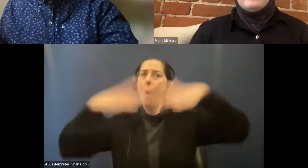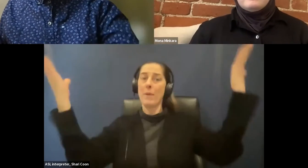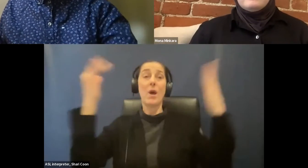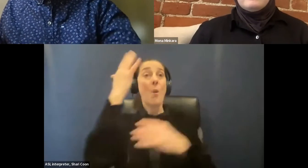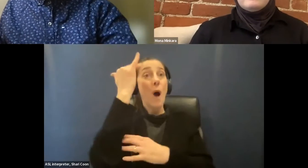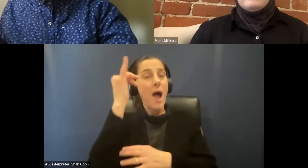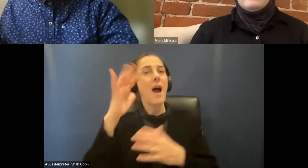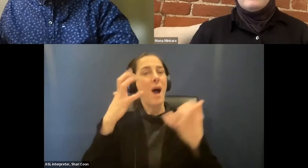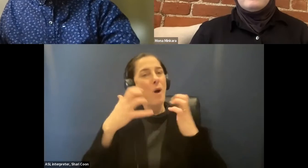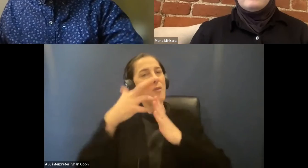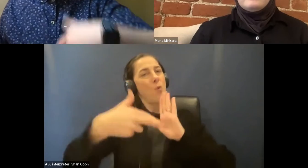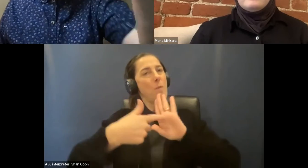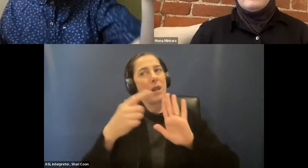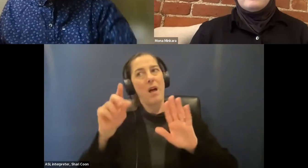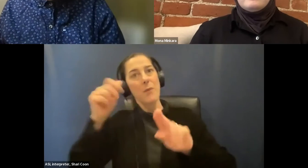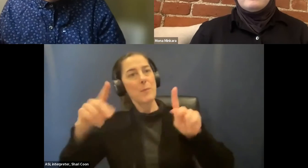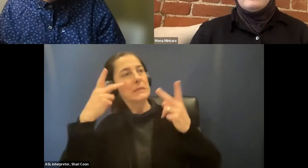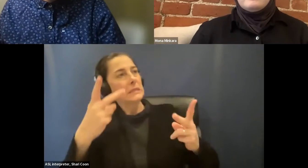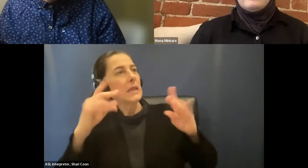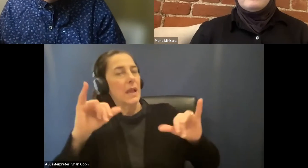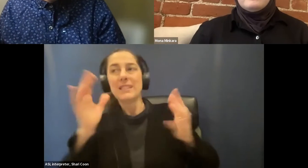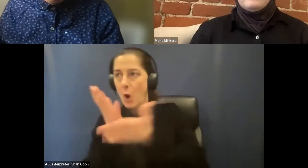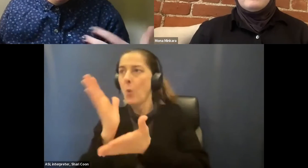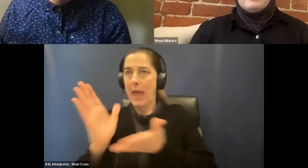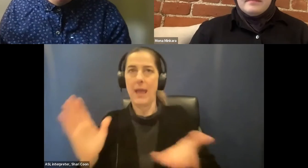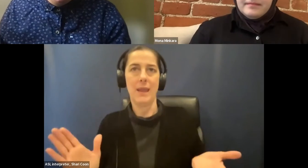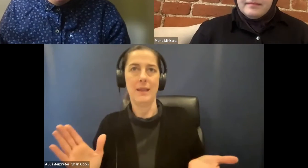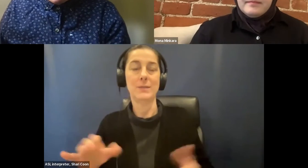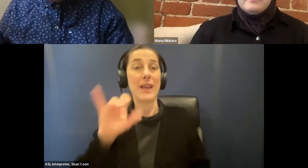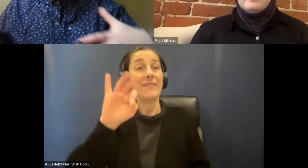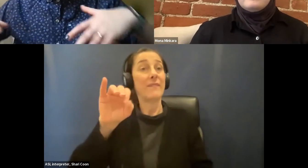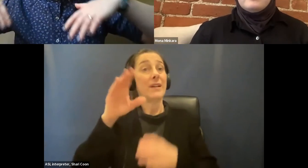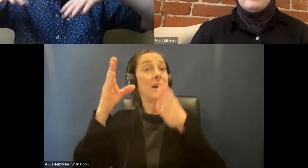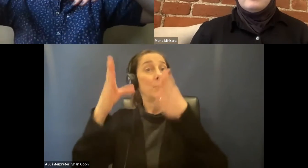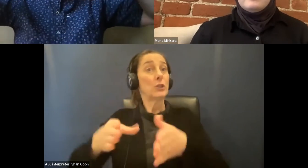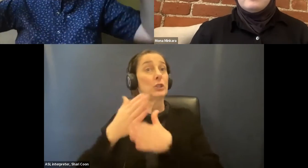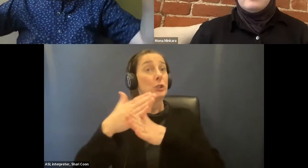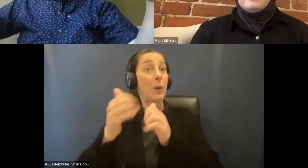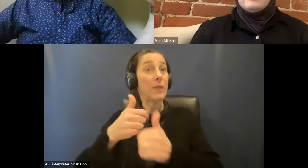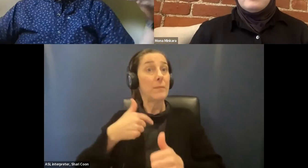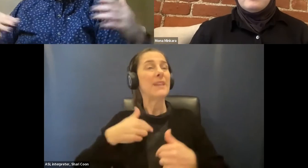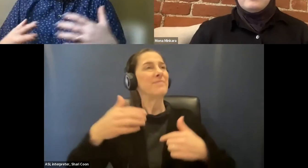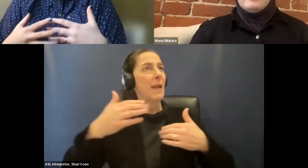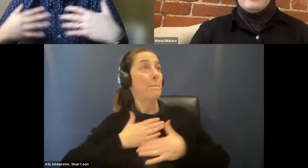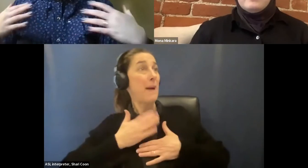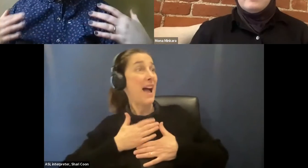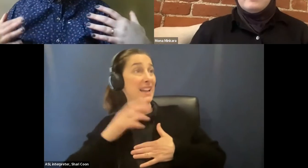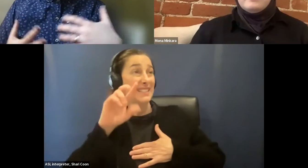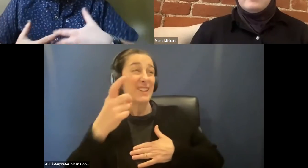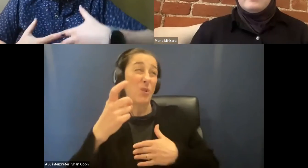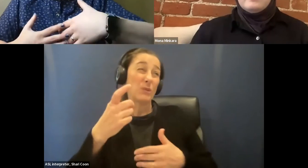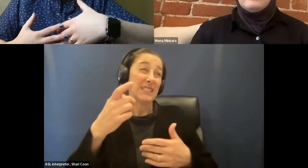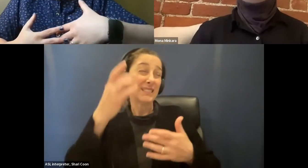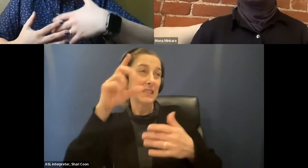When I share, they say, oh, I have bipolar 2, and I say, oh, me too. I see it in them. They